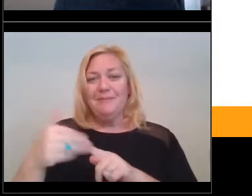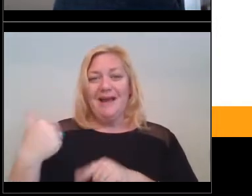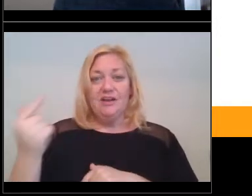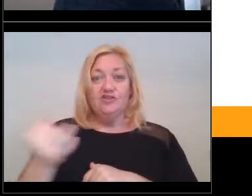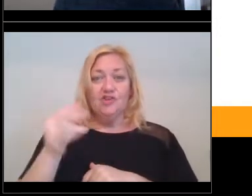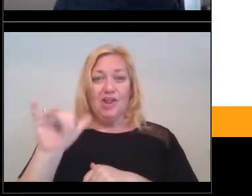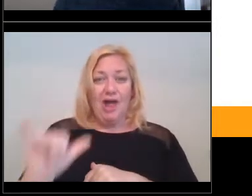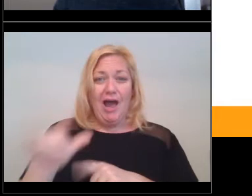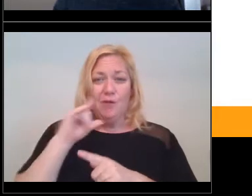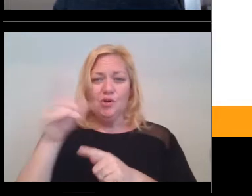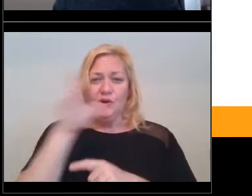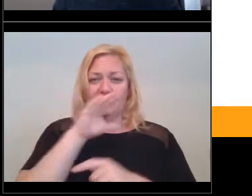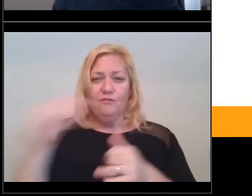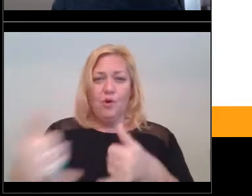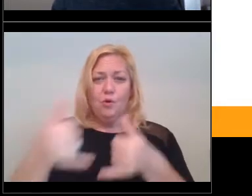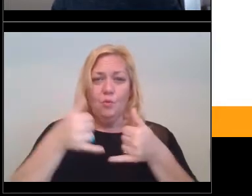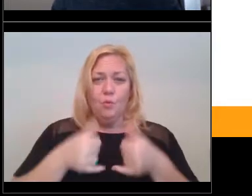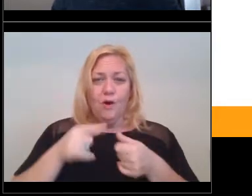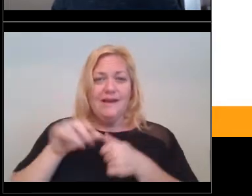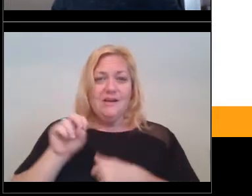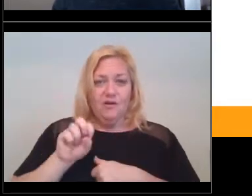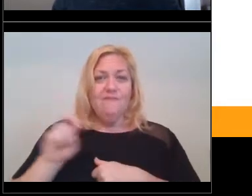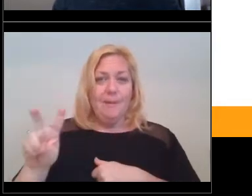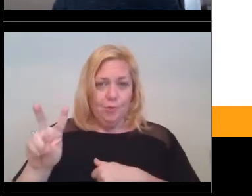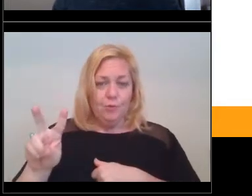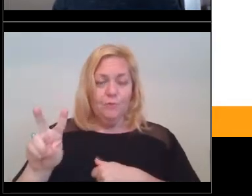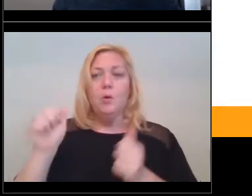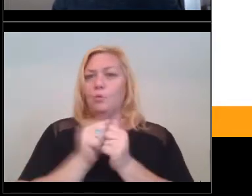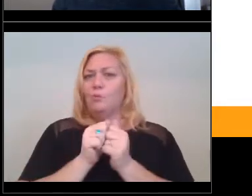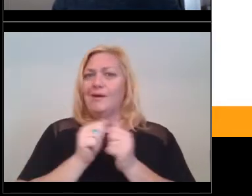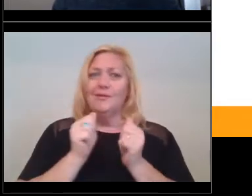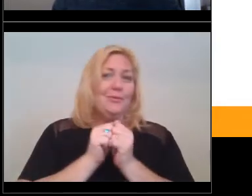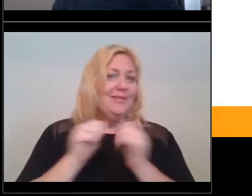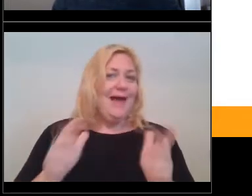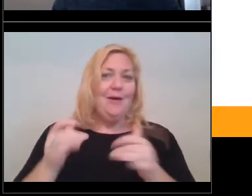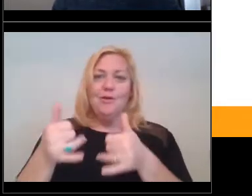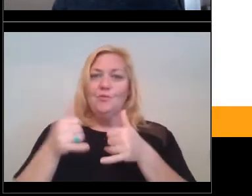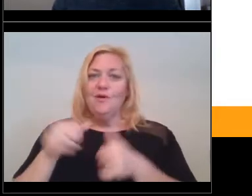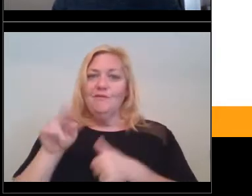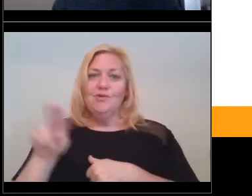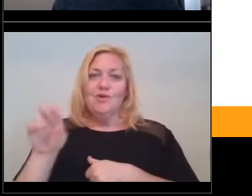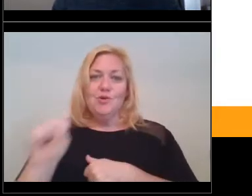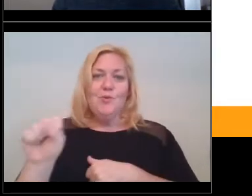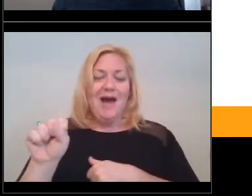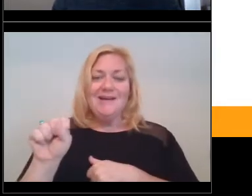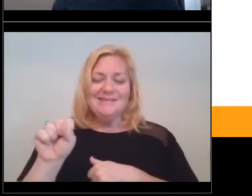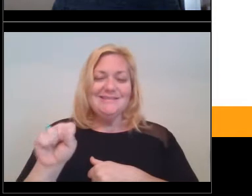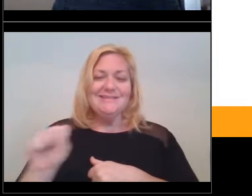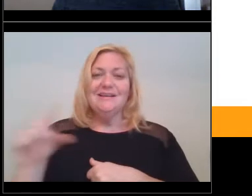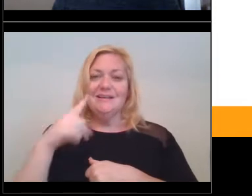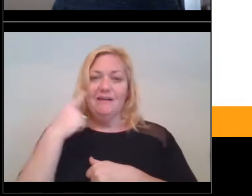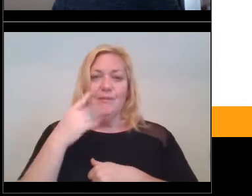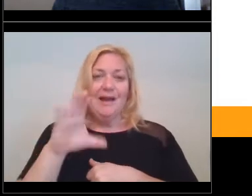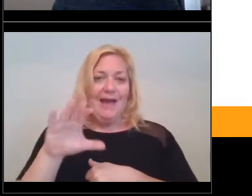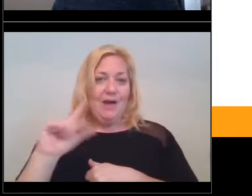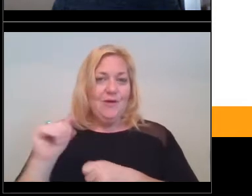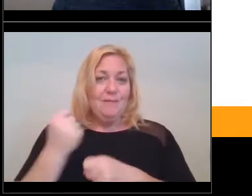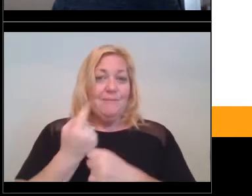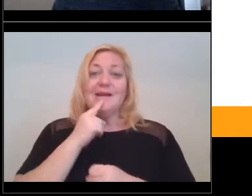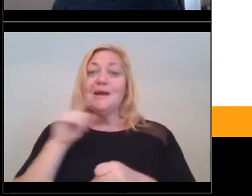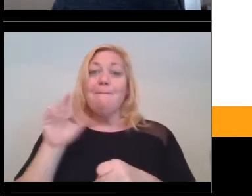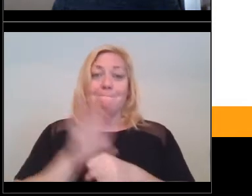by November. With or without the award from the U.S. government, Caltrans has made a commitment to engage